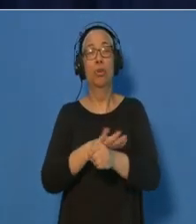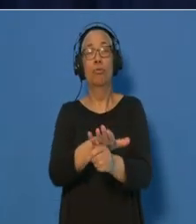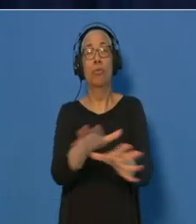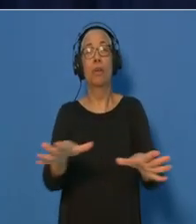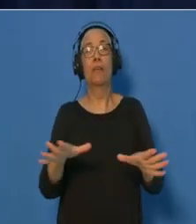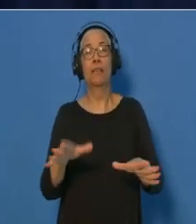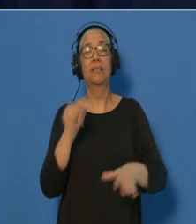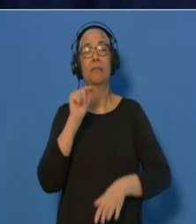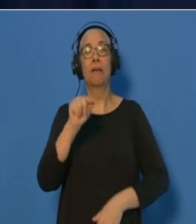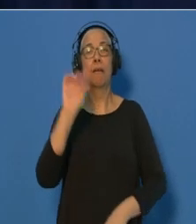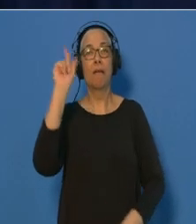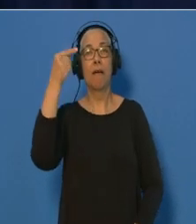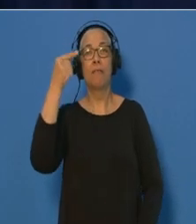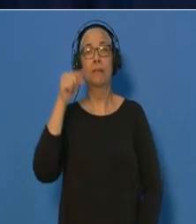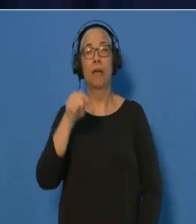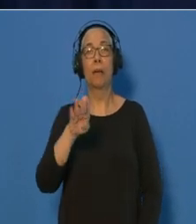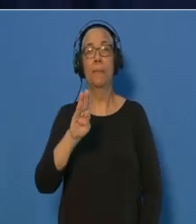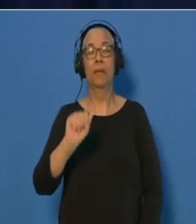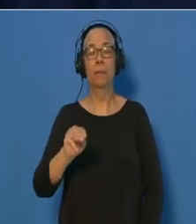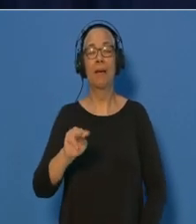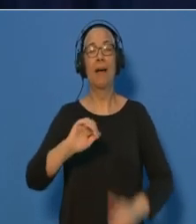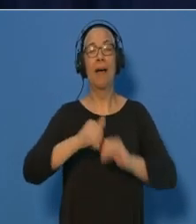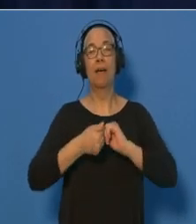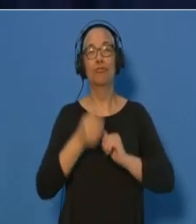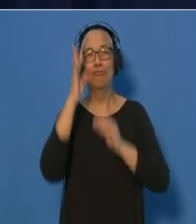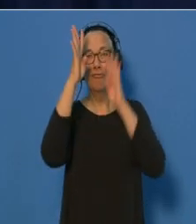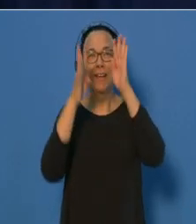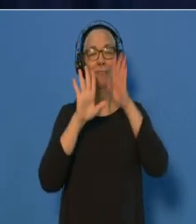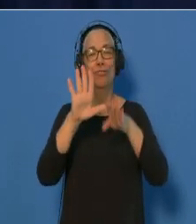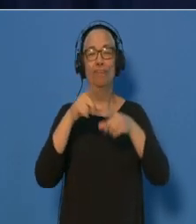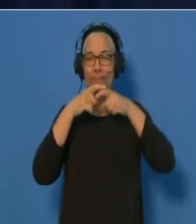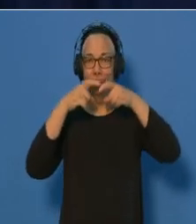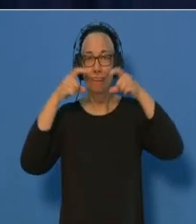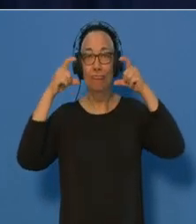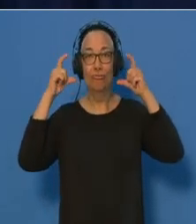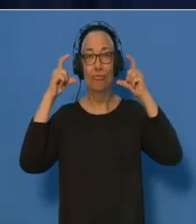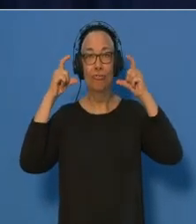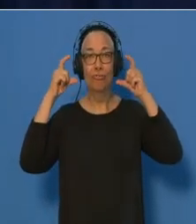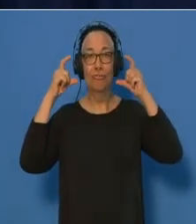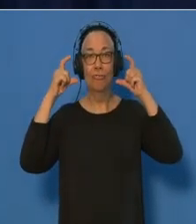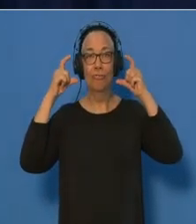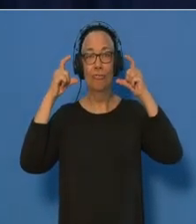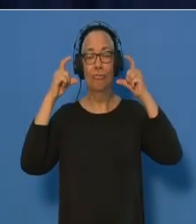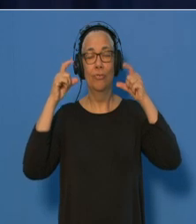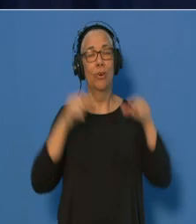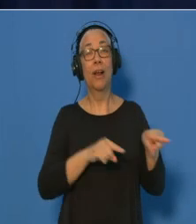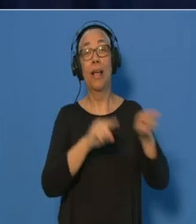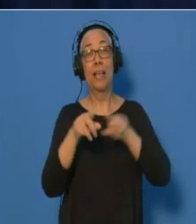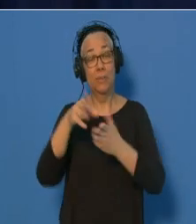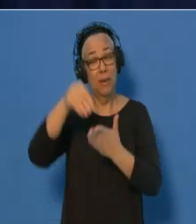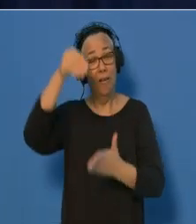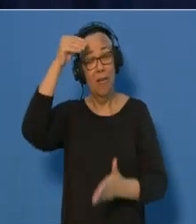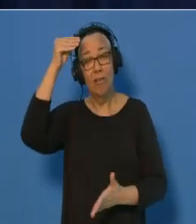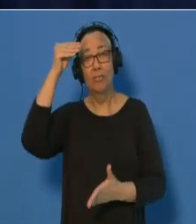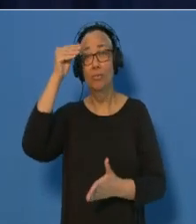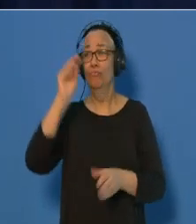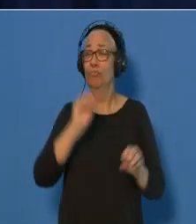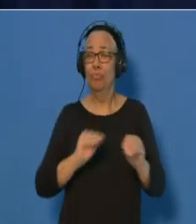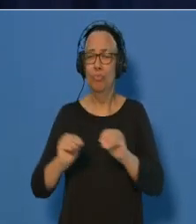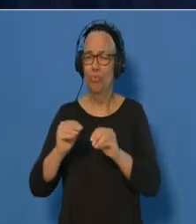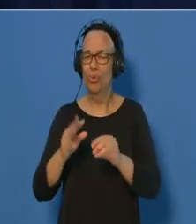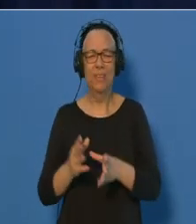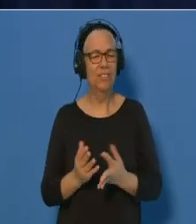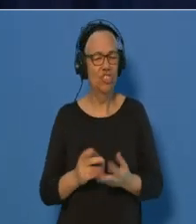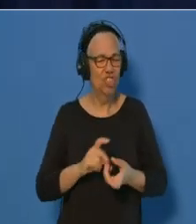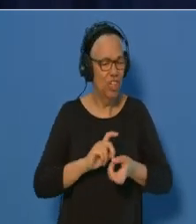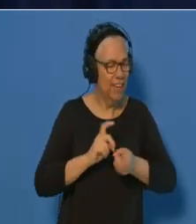coronavirus.gov.bm on how to make your own face covering. As we all learn to navigate a world we didn't